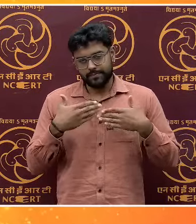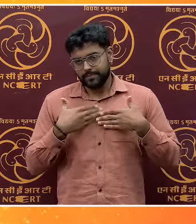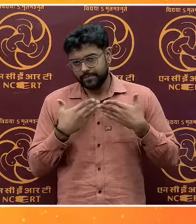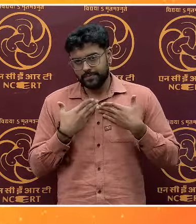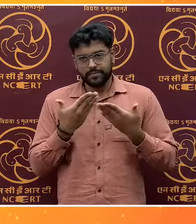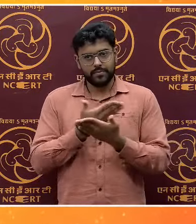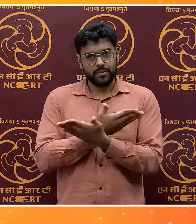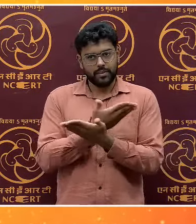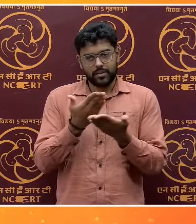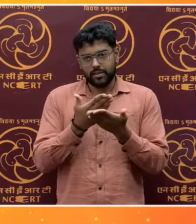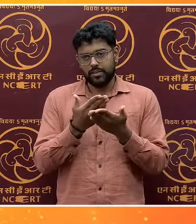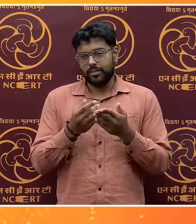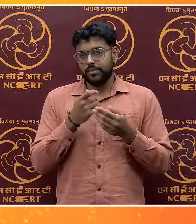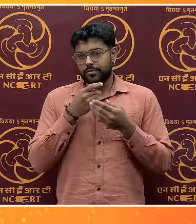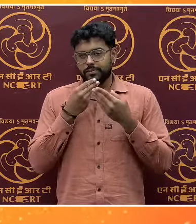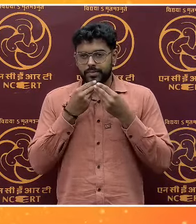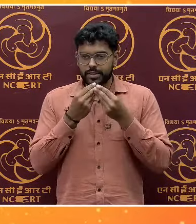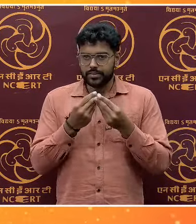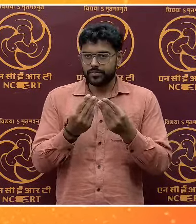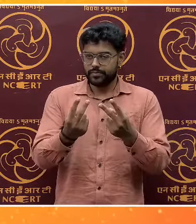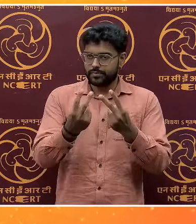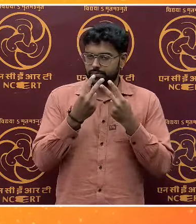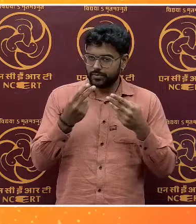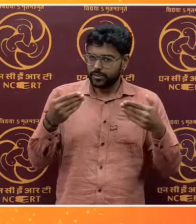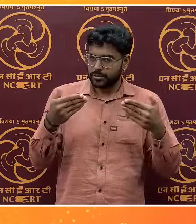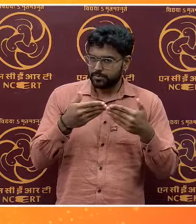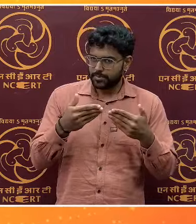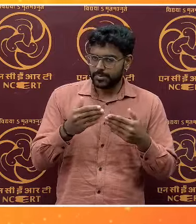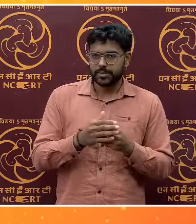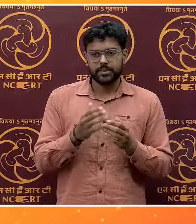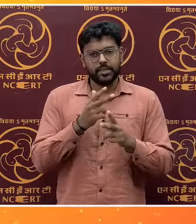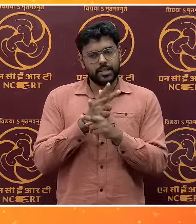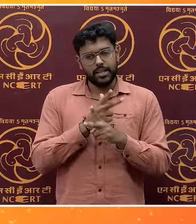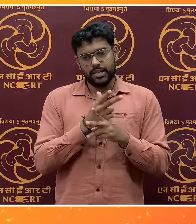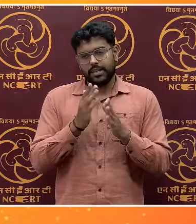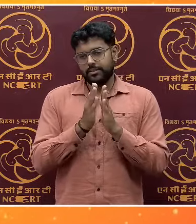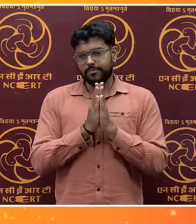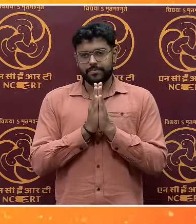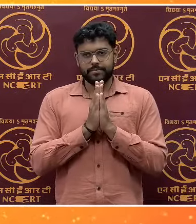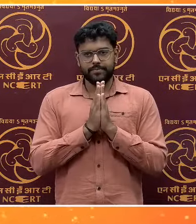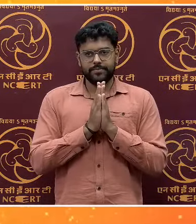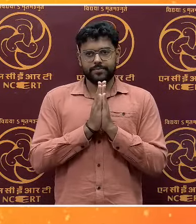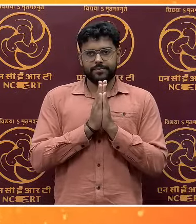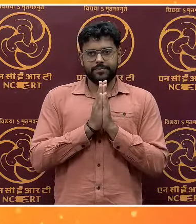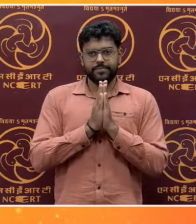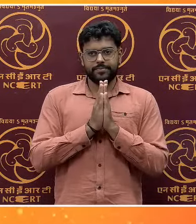taking leave of you and will join you super soon. Take care. Namaskar.